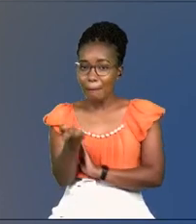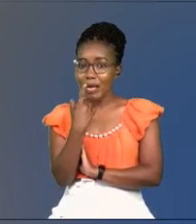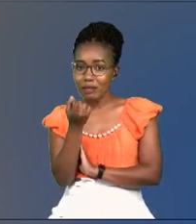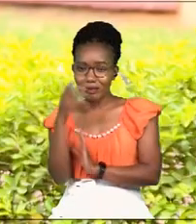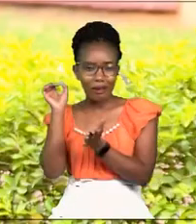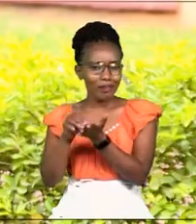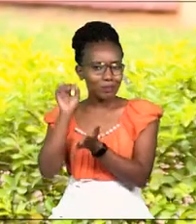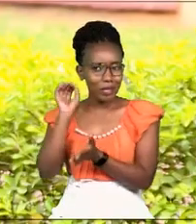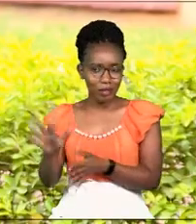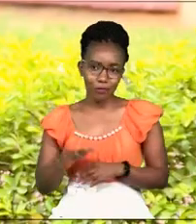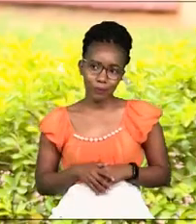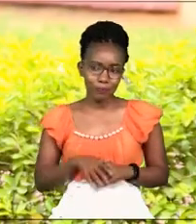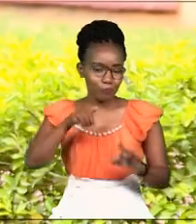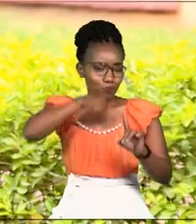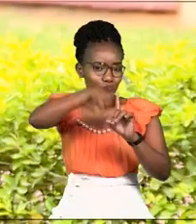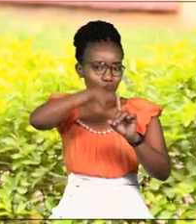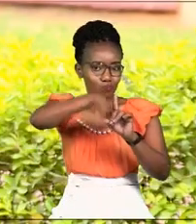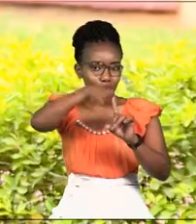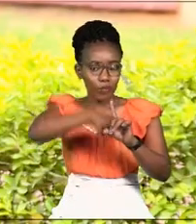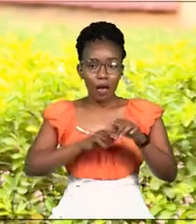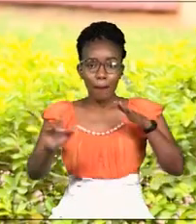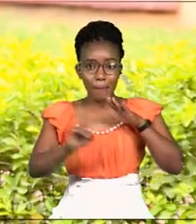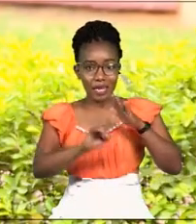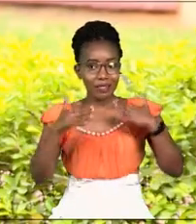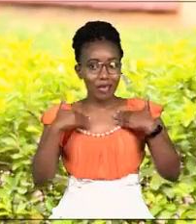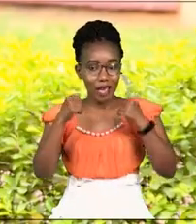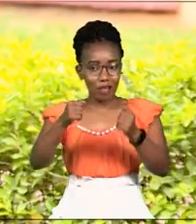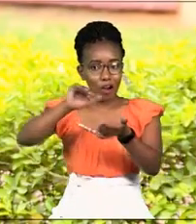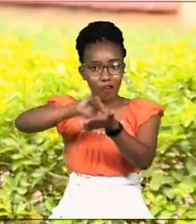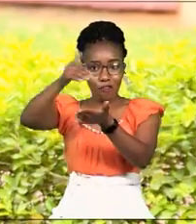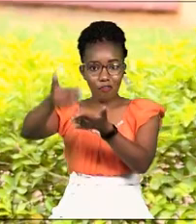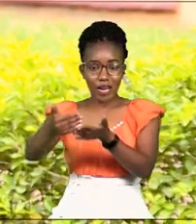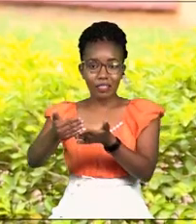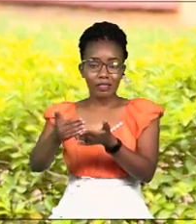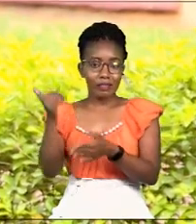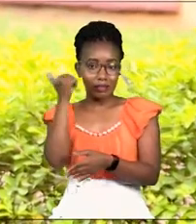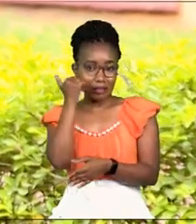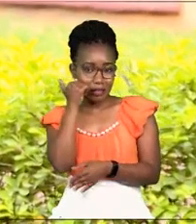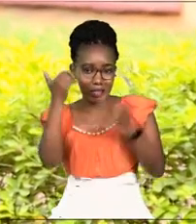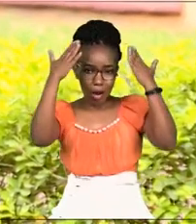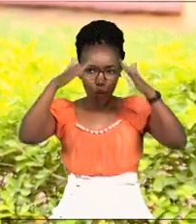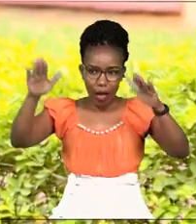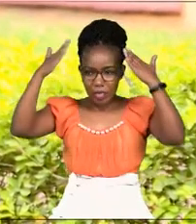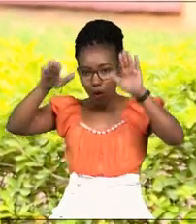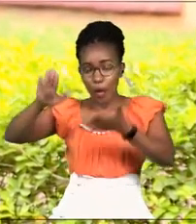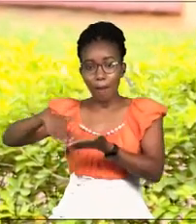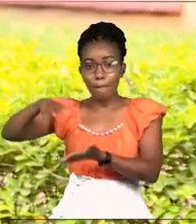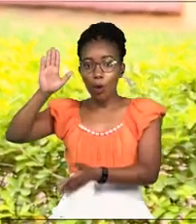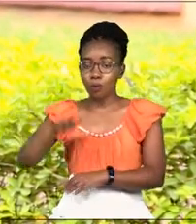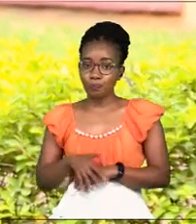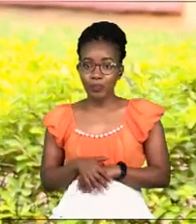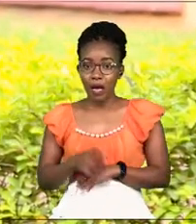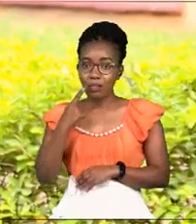alert. He advocates that the Ministry of Health should fund the condition, create more awareness, adding that they